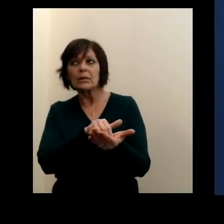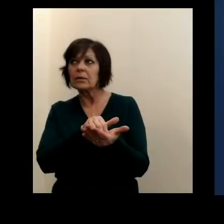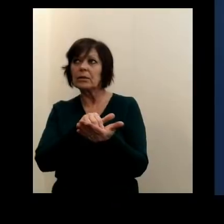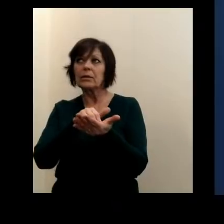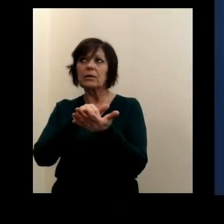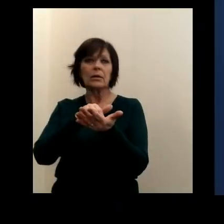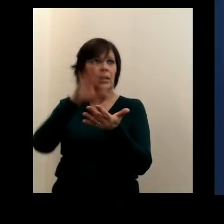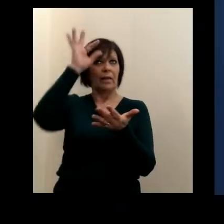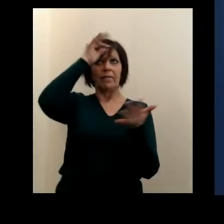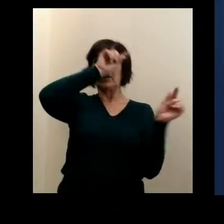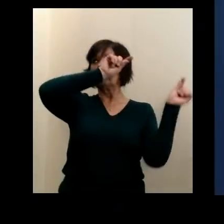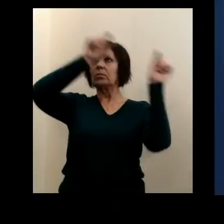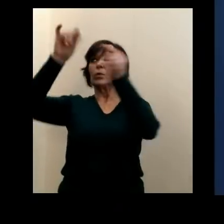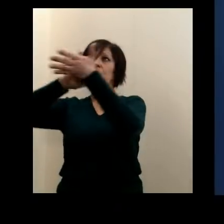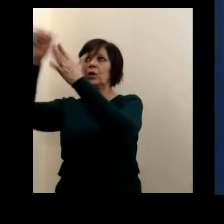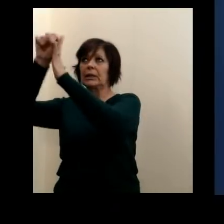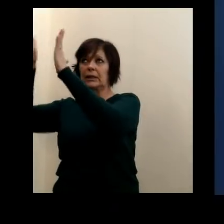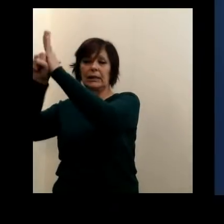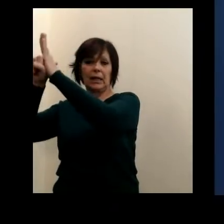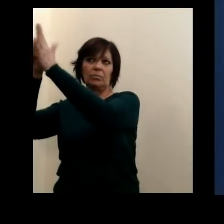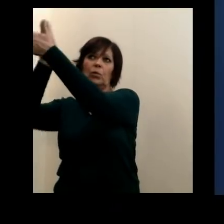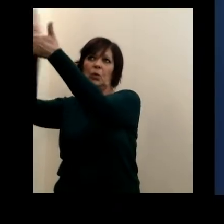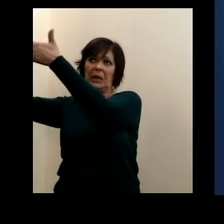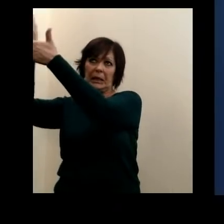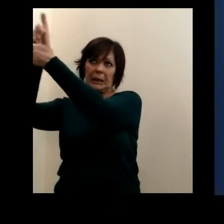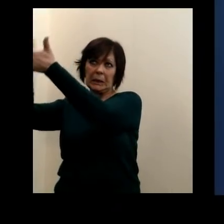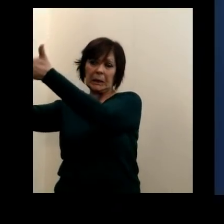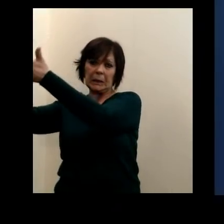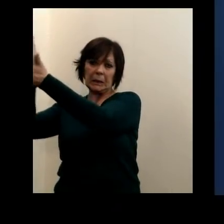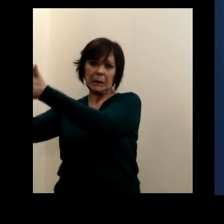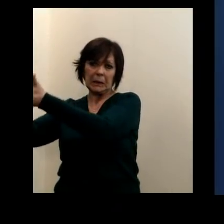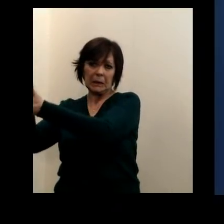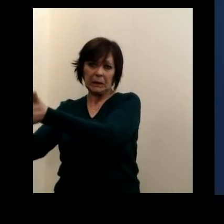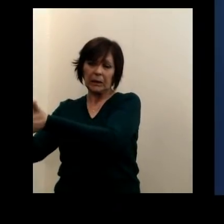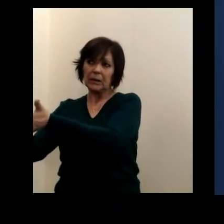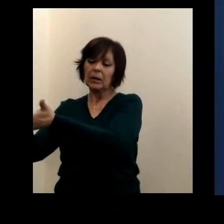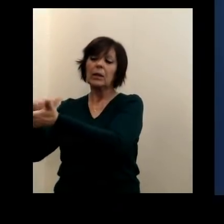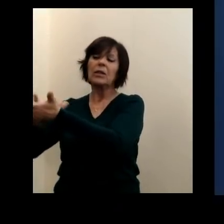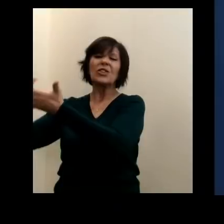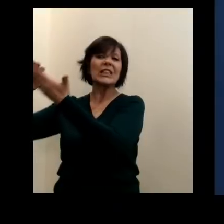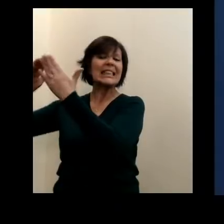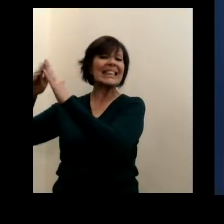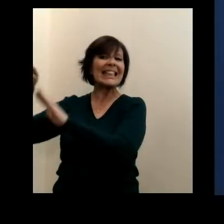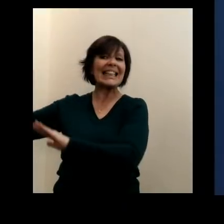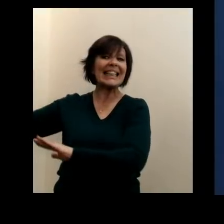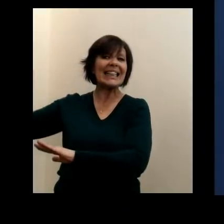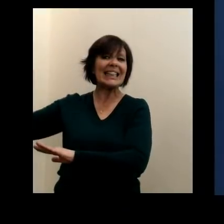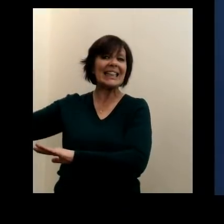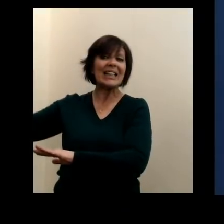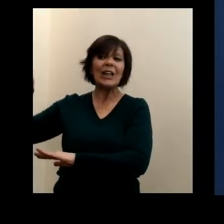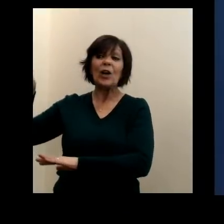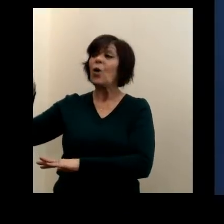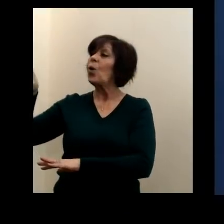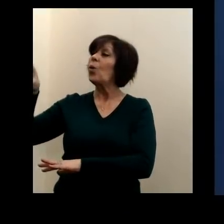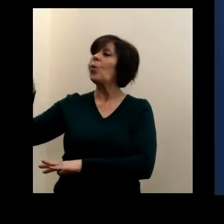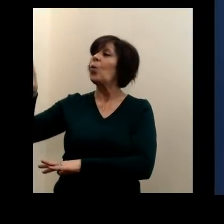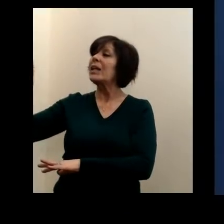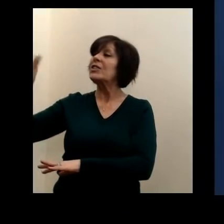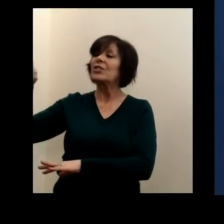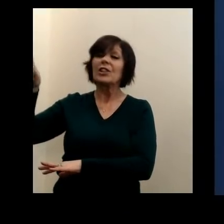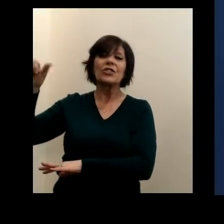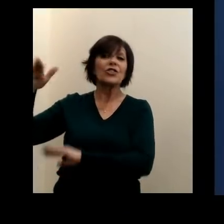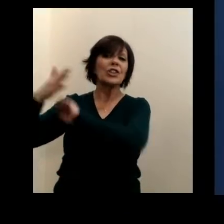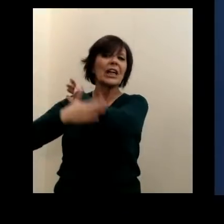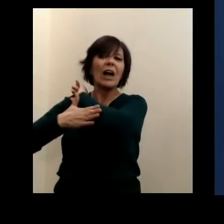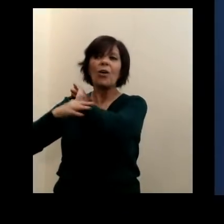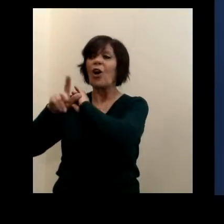federal government to New York State on a weekly basis. And when you have New York City and Westchester County and